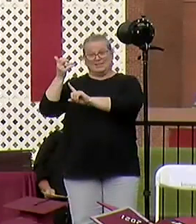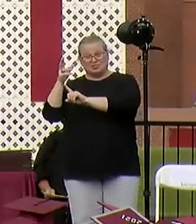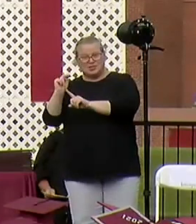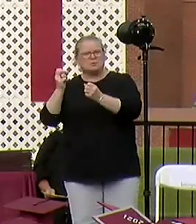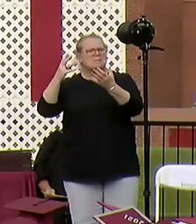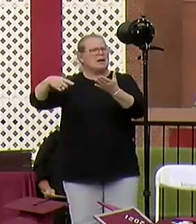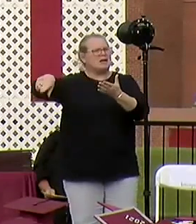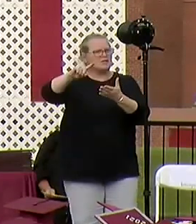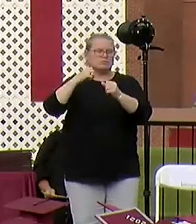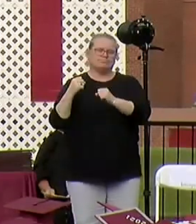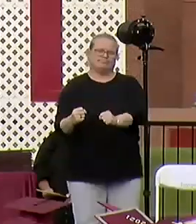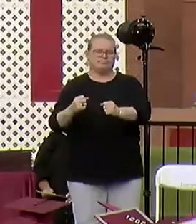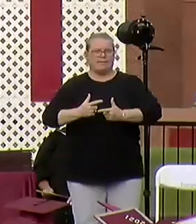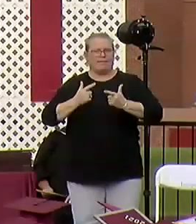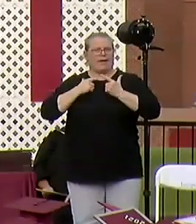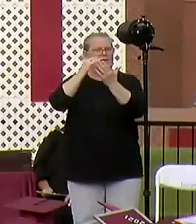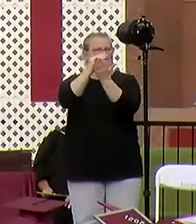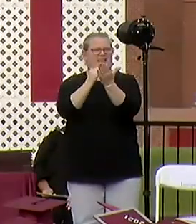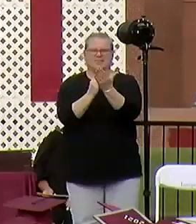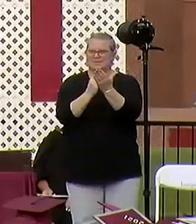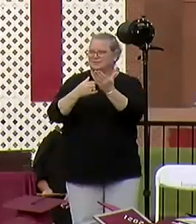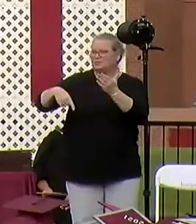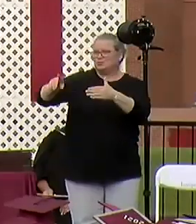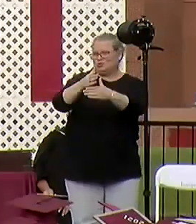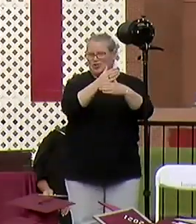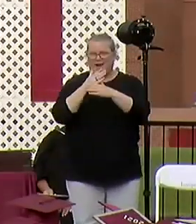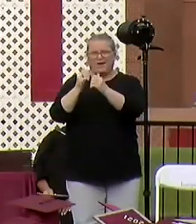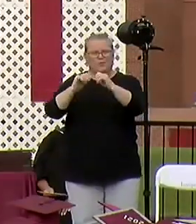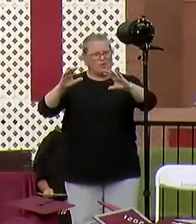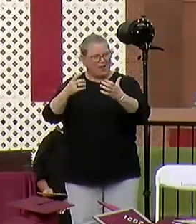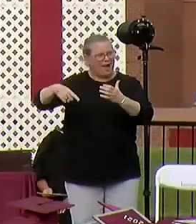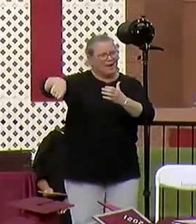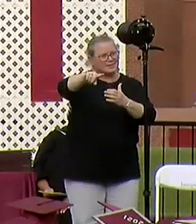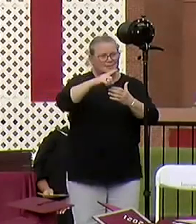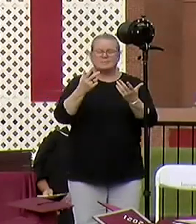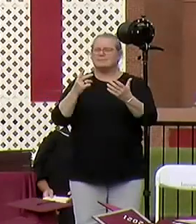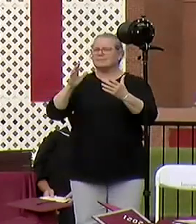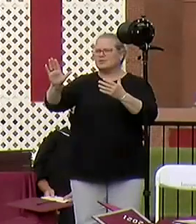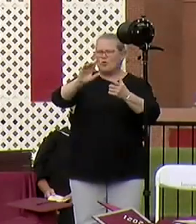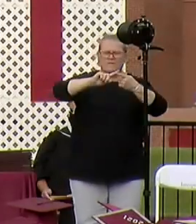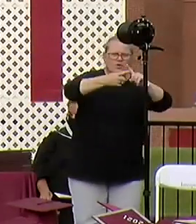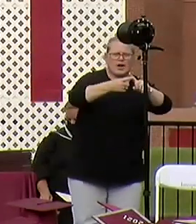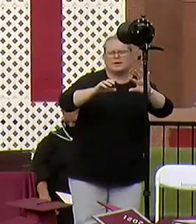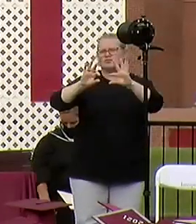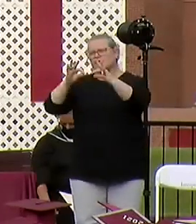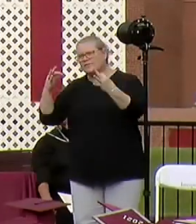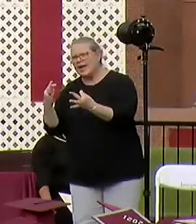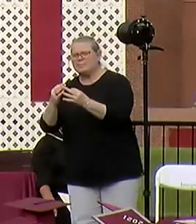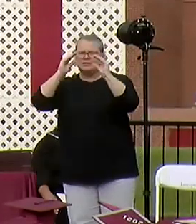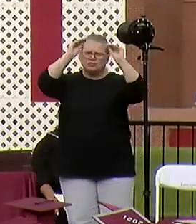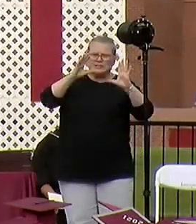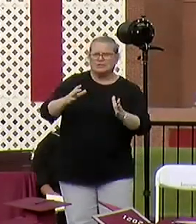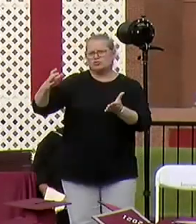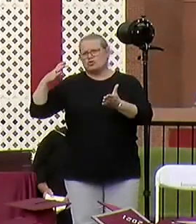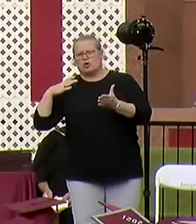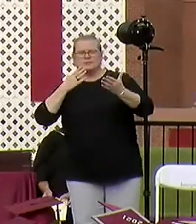life lessons with your classmates. You expressed your gratitude for your friends, your families, your teachers and coaches,